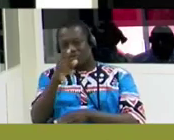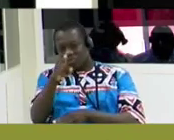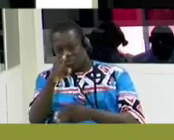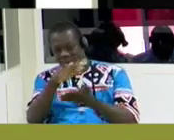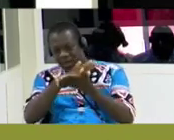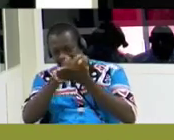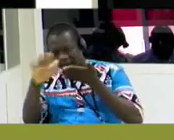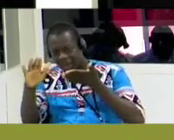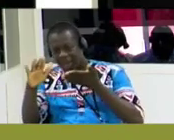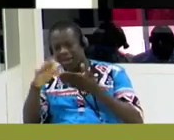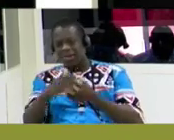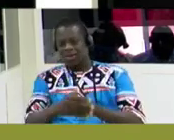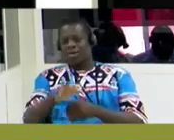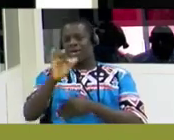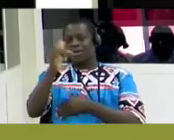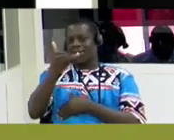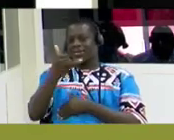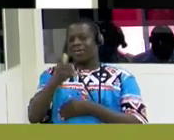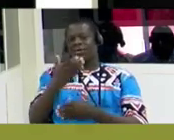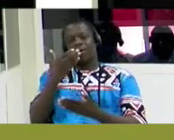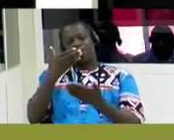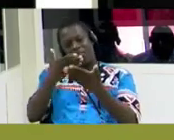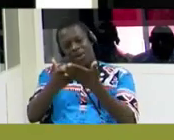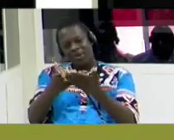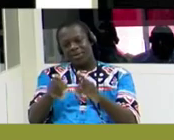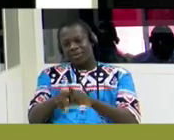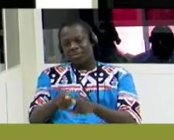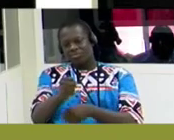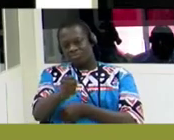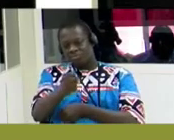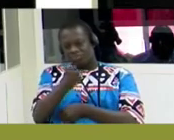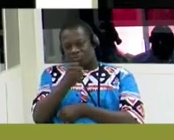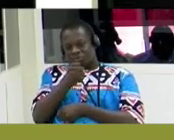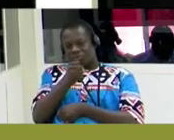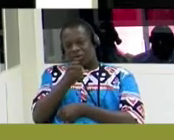Sir. And could you draw the microphone closer to you, please,